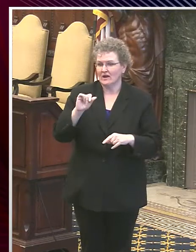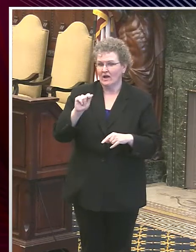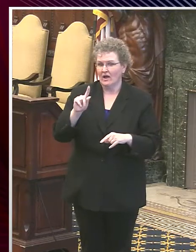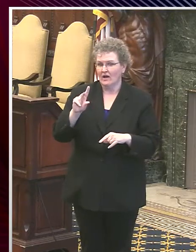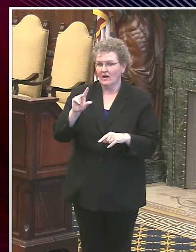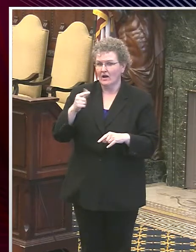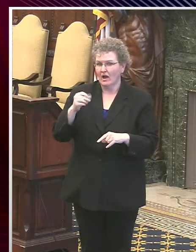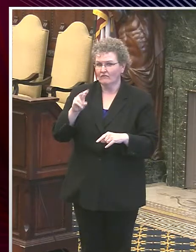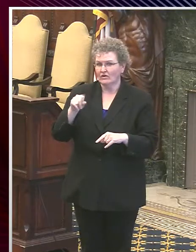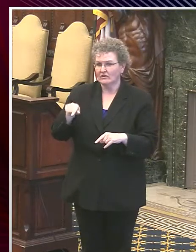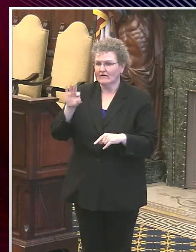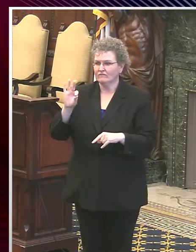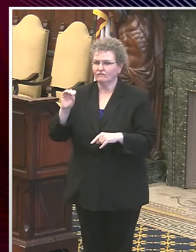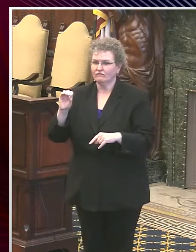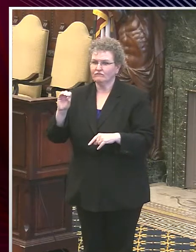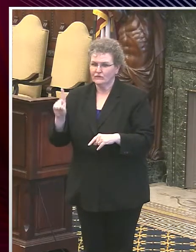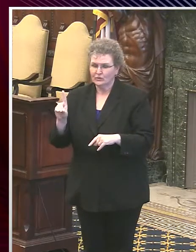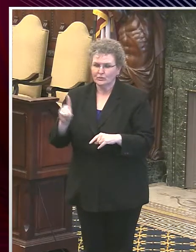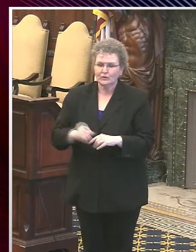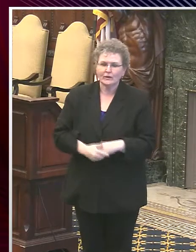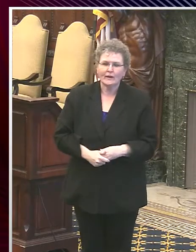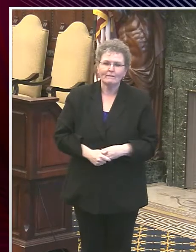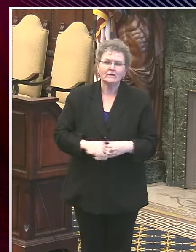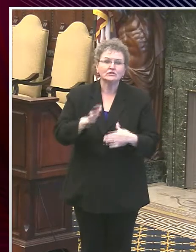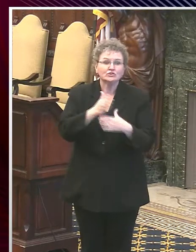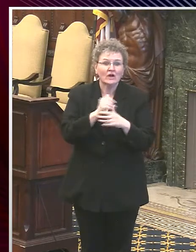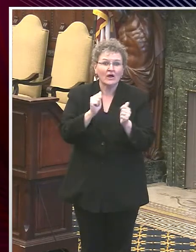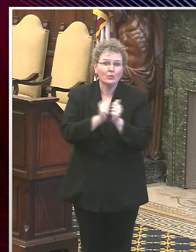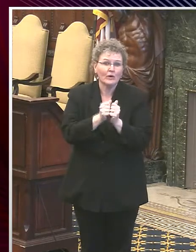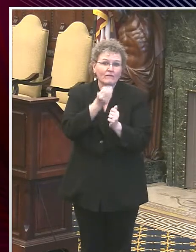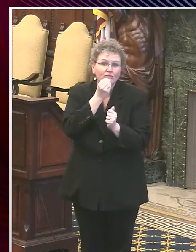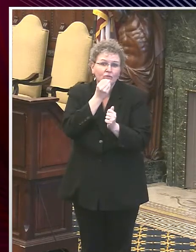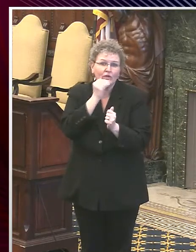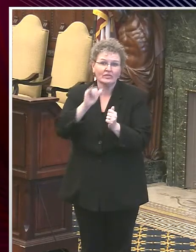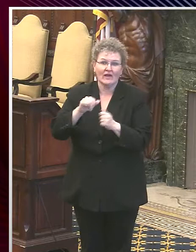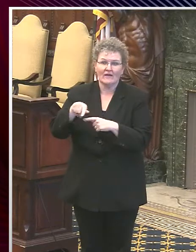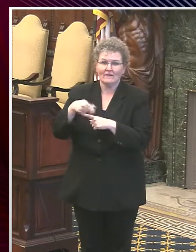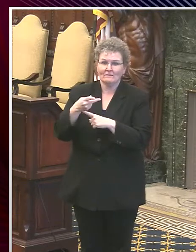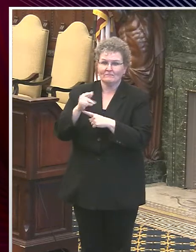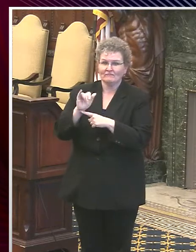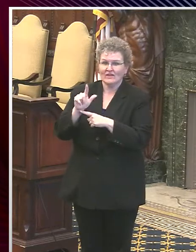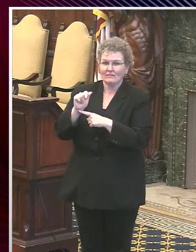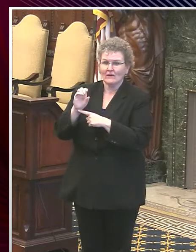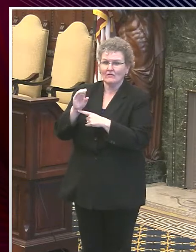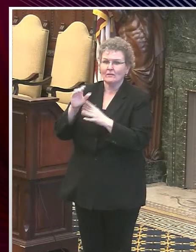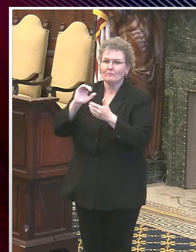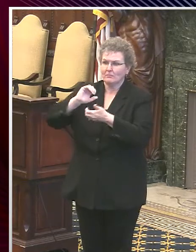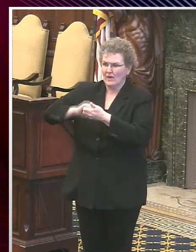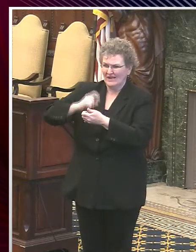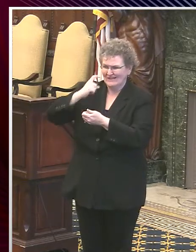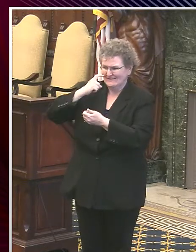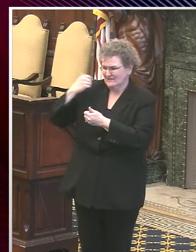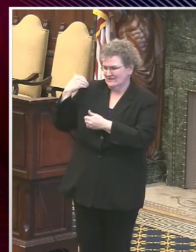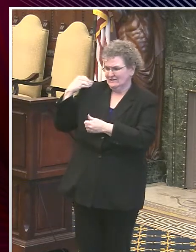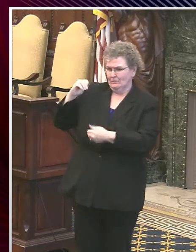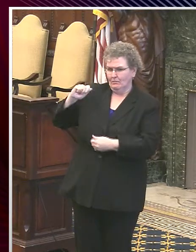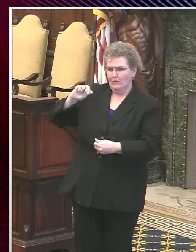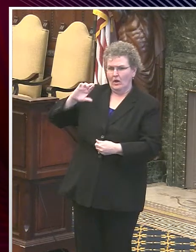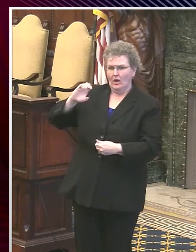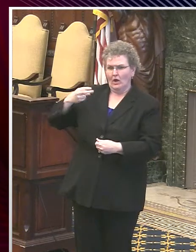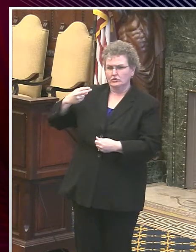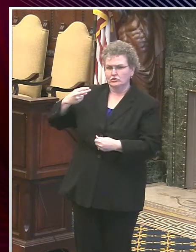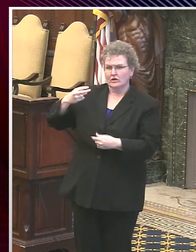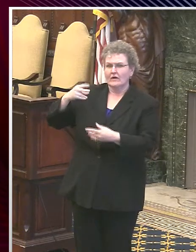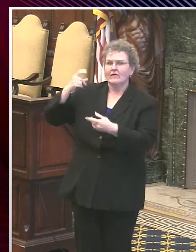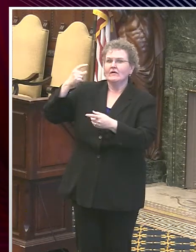phila.gov/food. We've been working with Share Food Program, Philabundance, and their community-based partners since March to connect residents with free